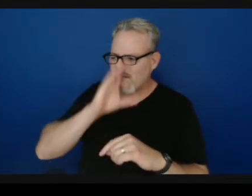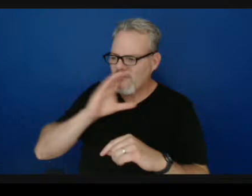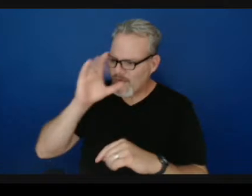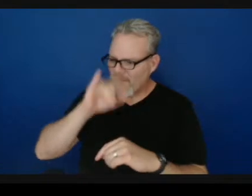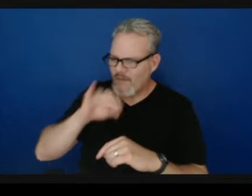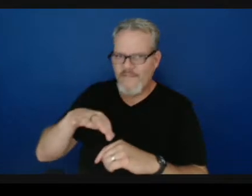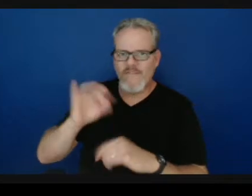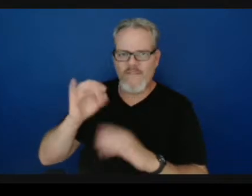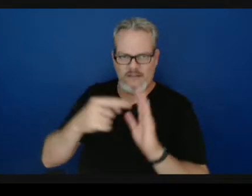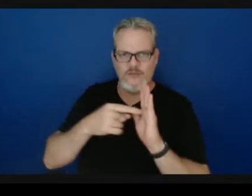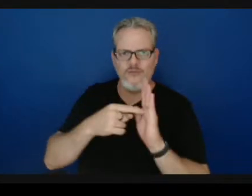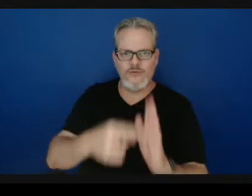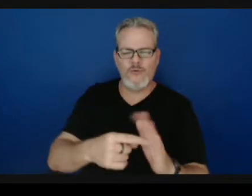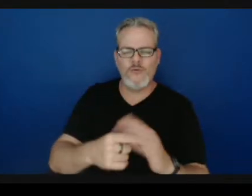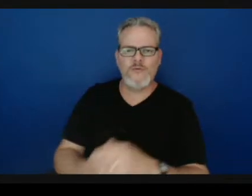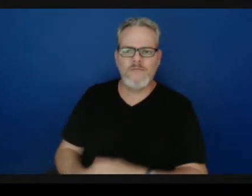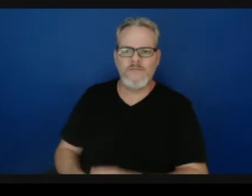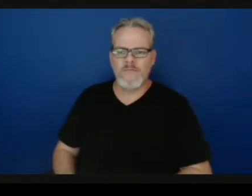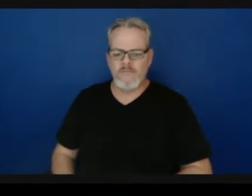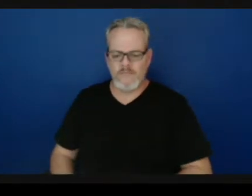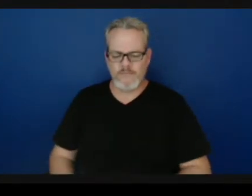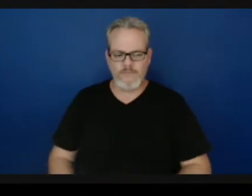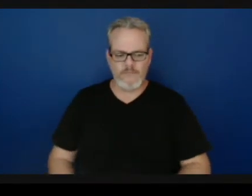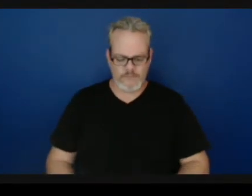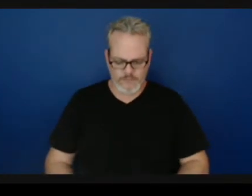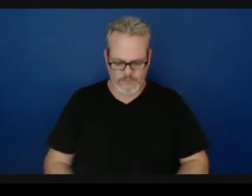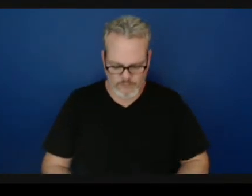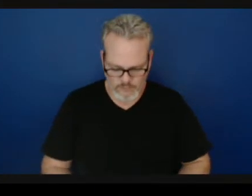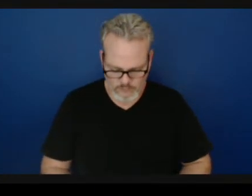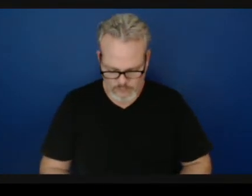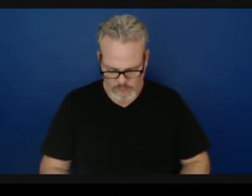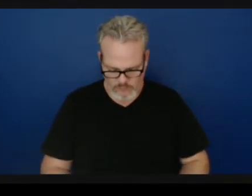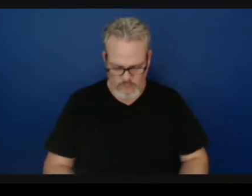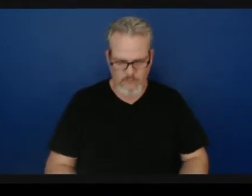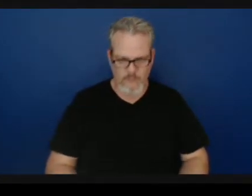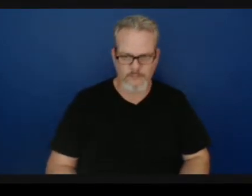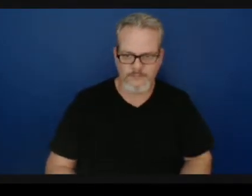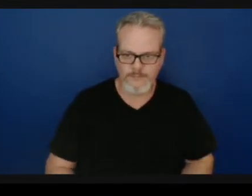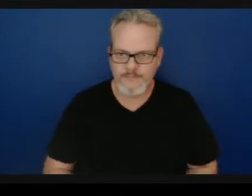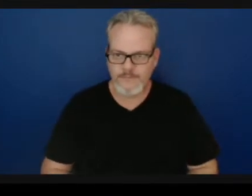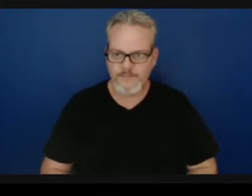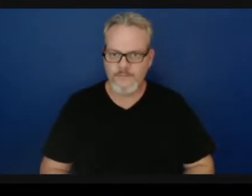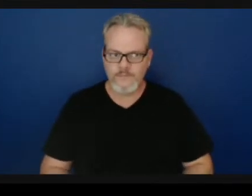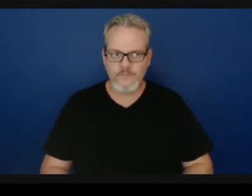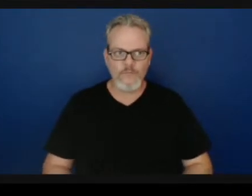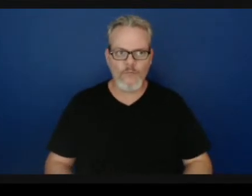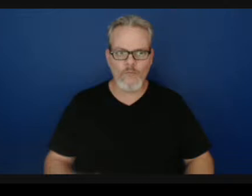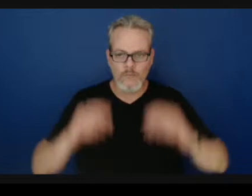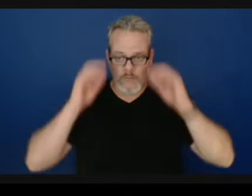here real quick. It is.